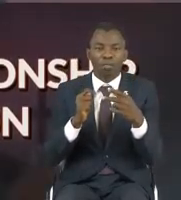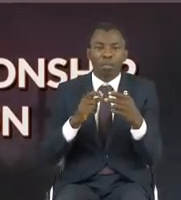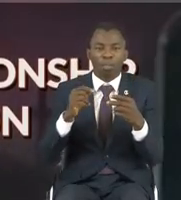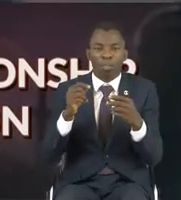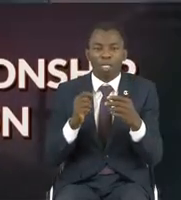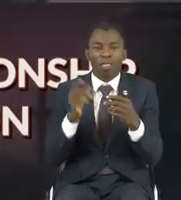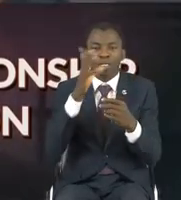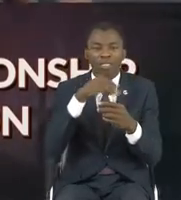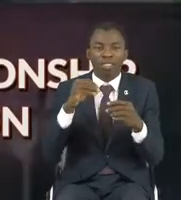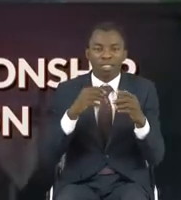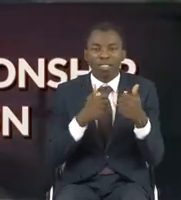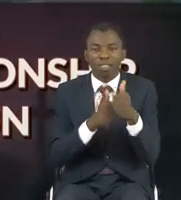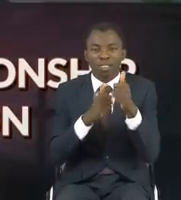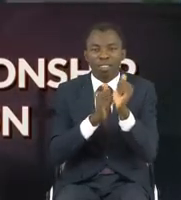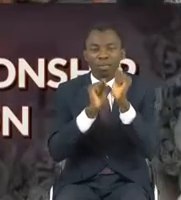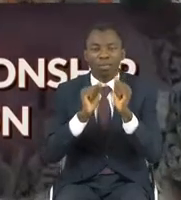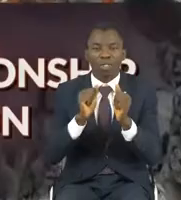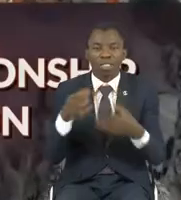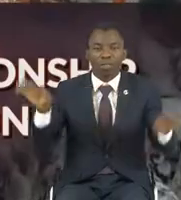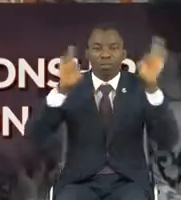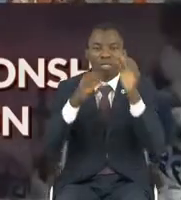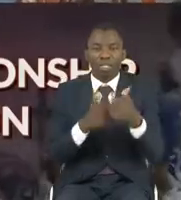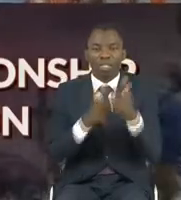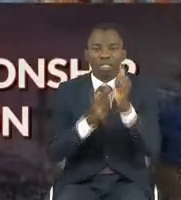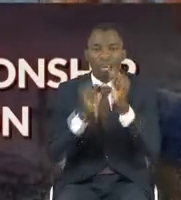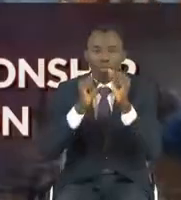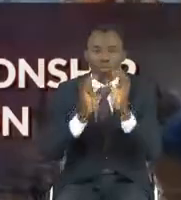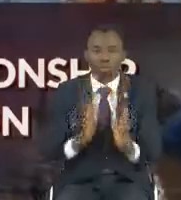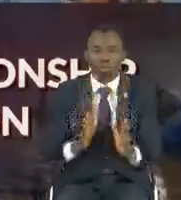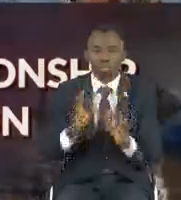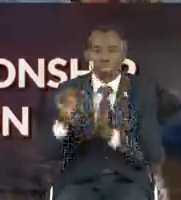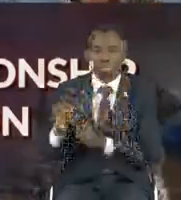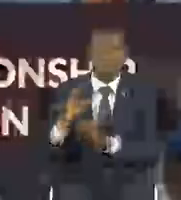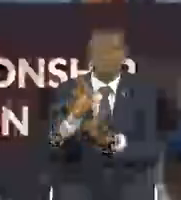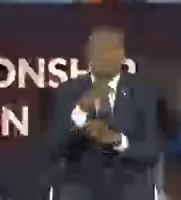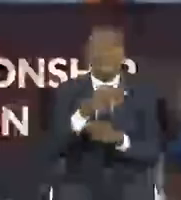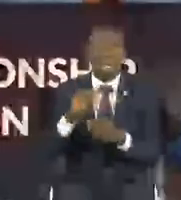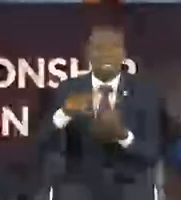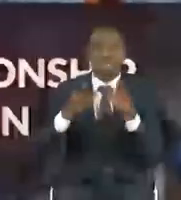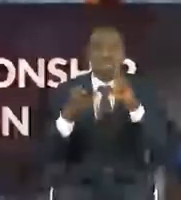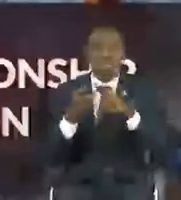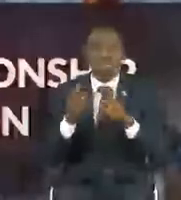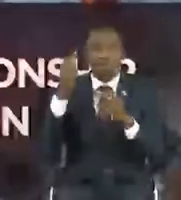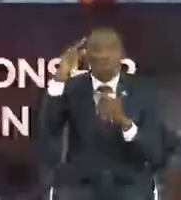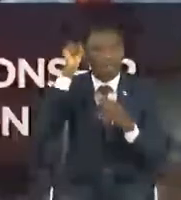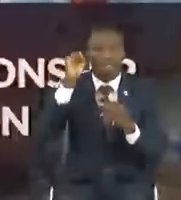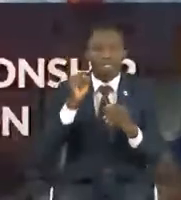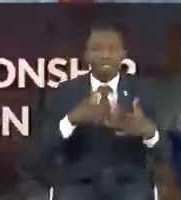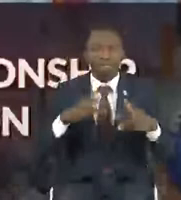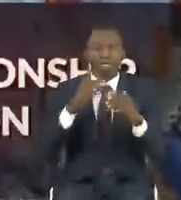The prioritized discipleship. You understand? A disciple is just to